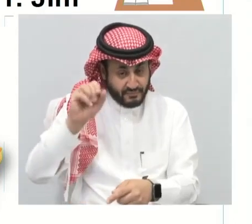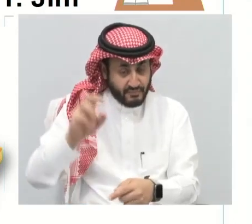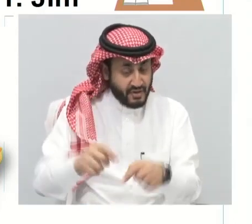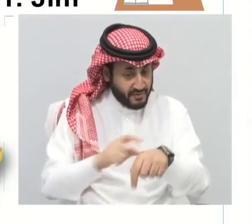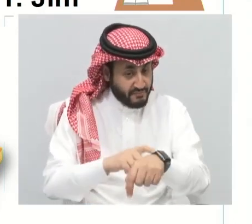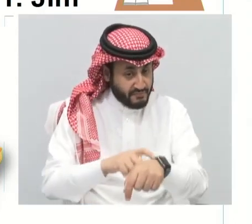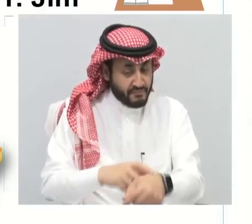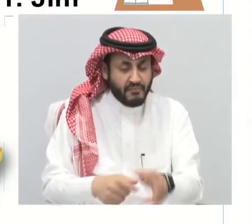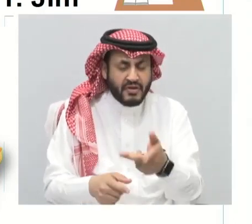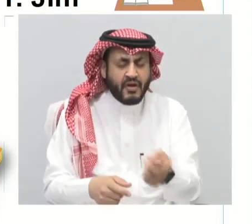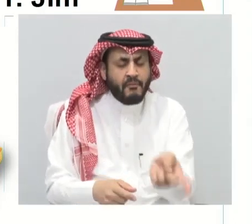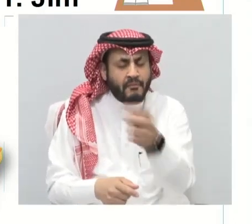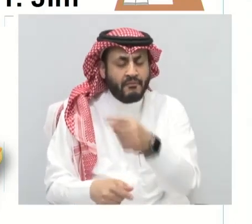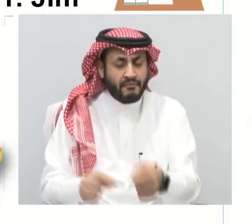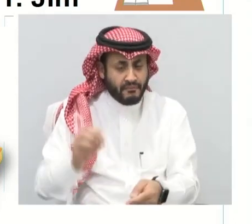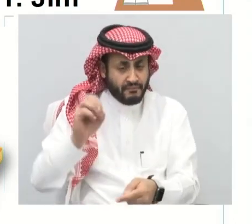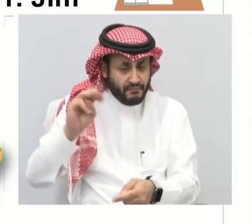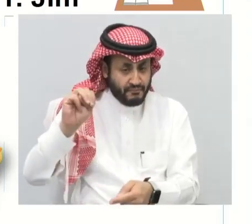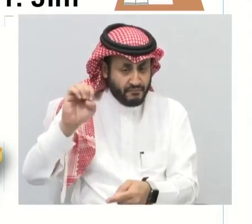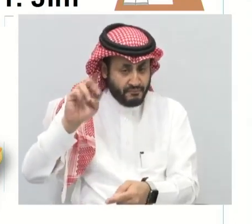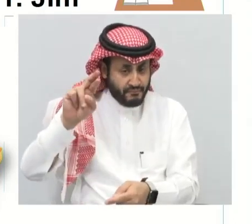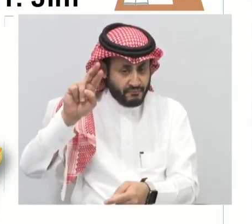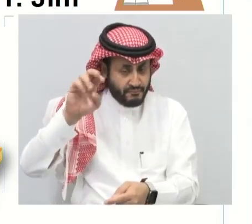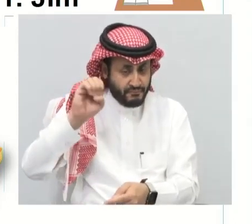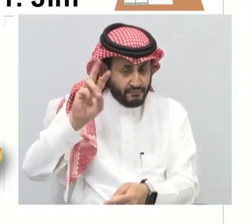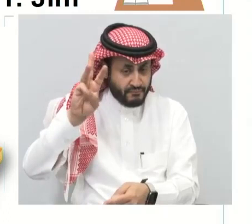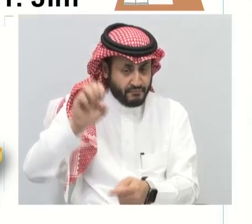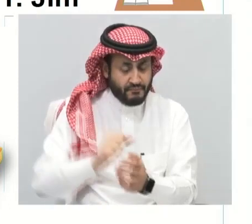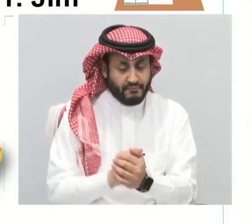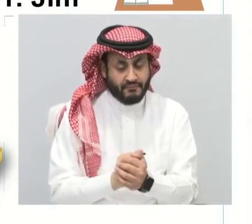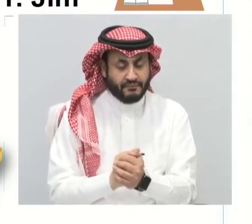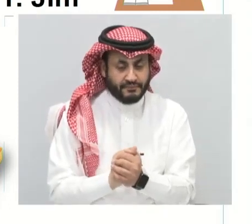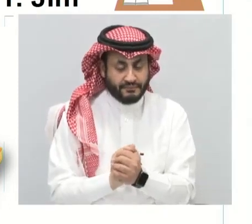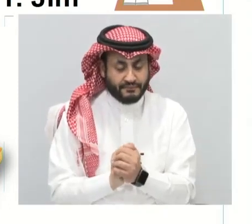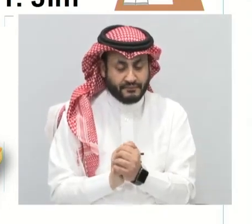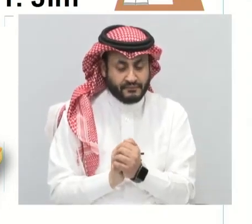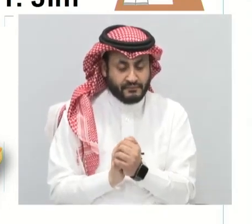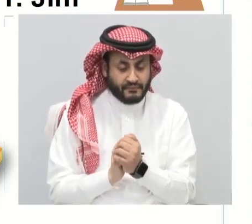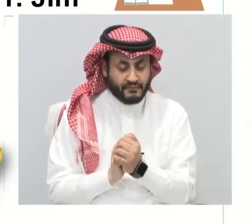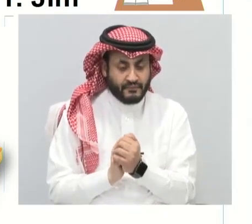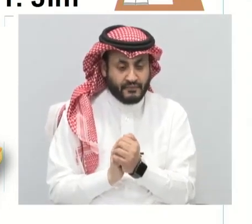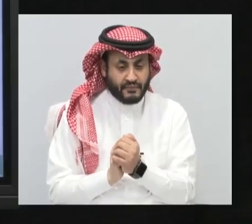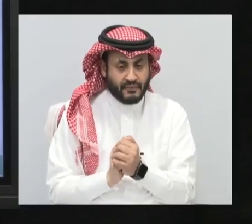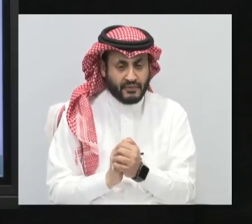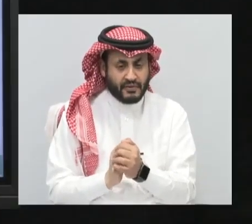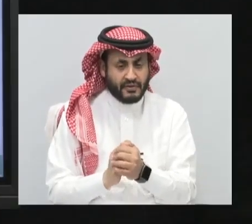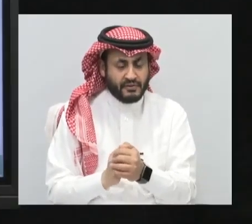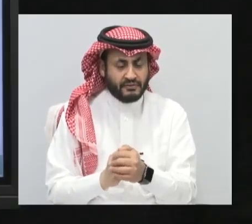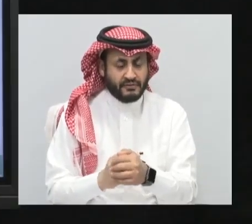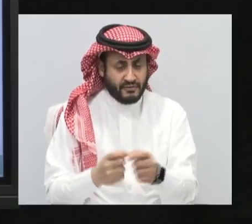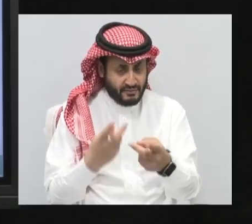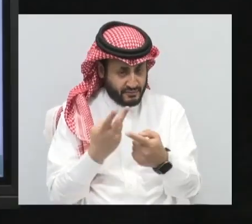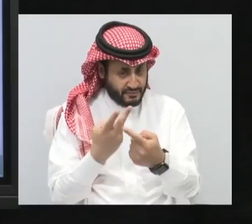when. Again, we answered who, that we decided that is Jim, the one who called. And what does Jim